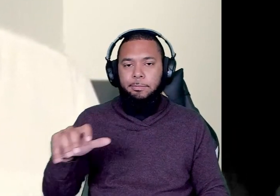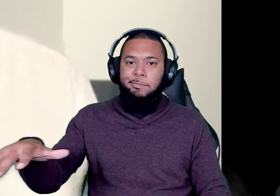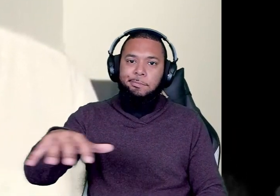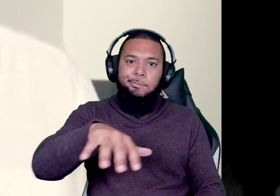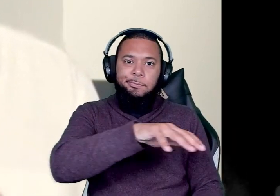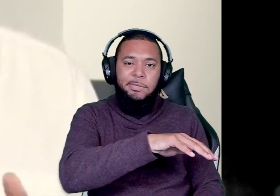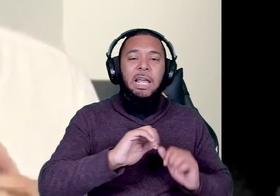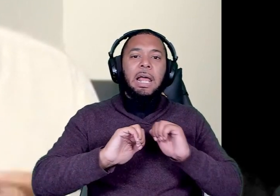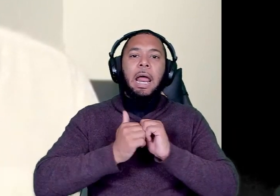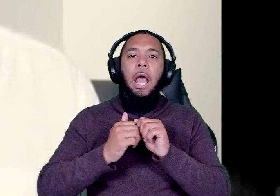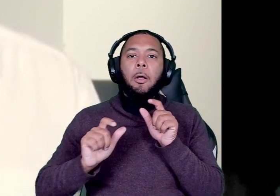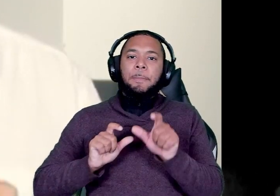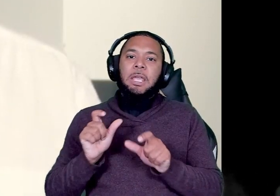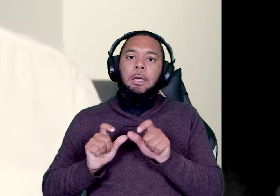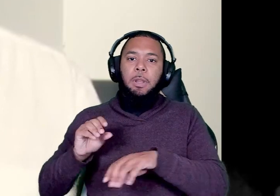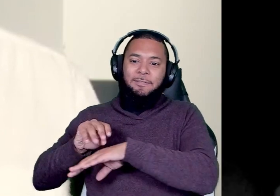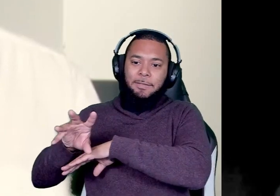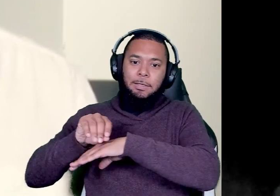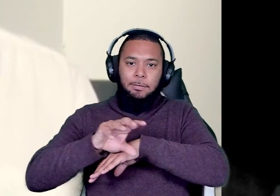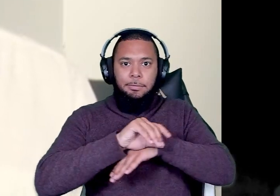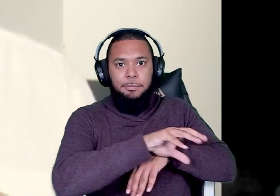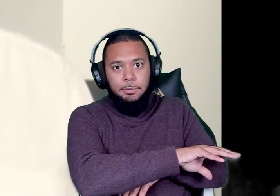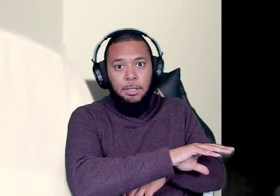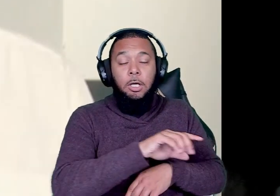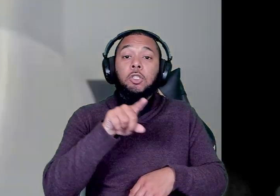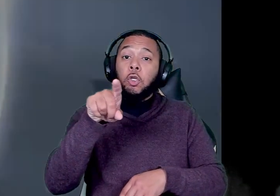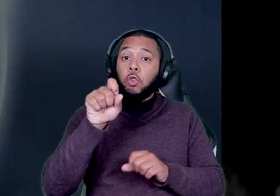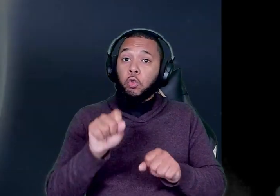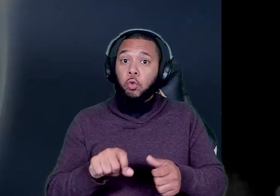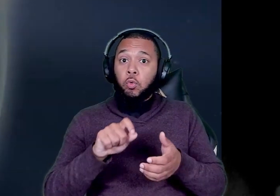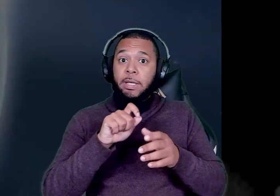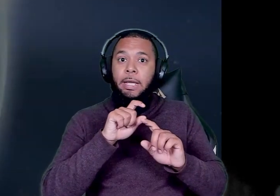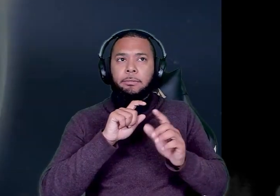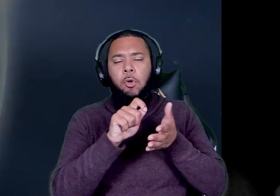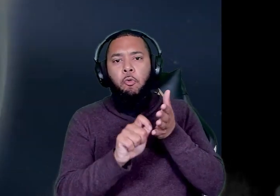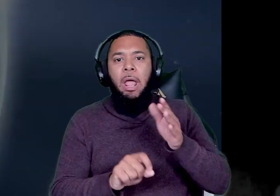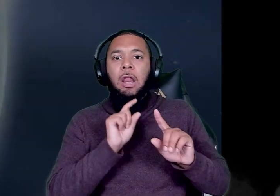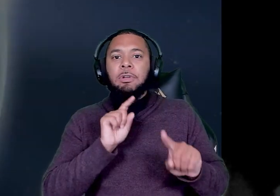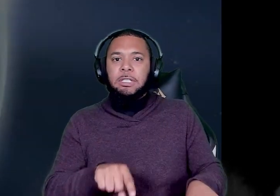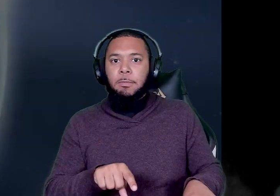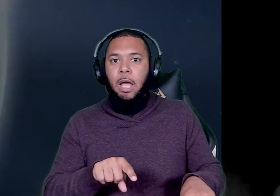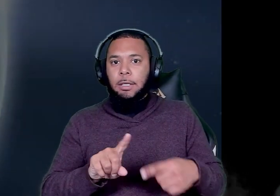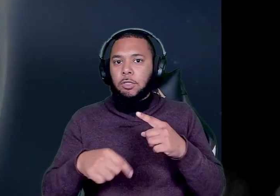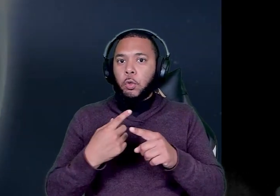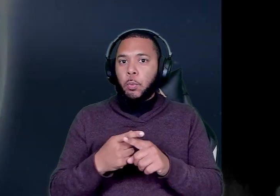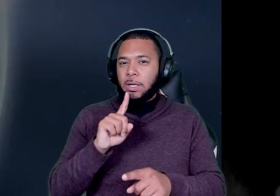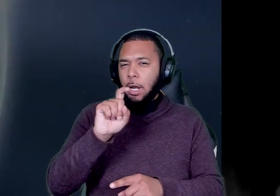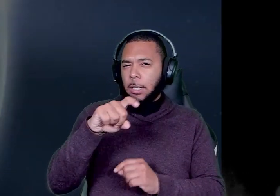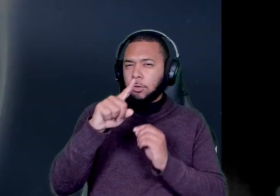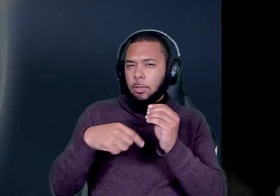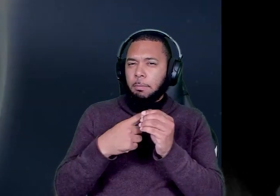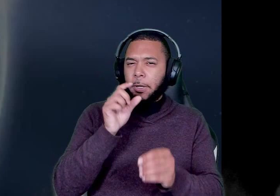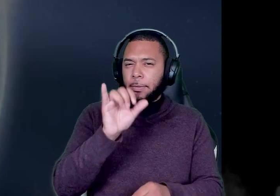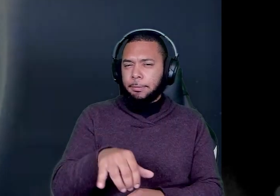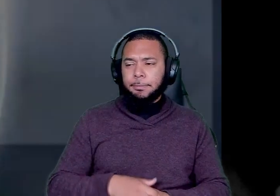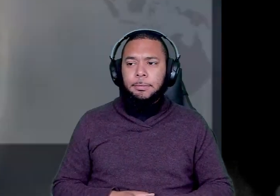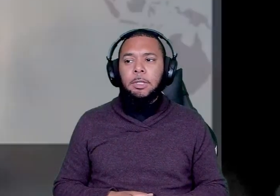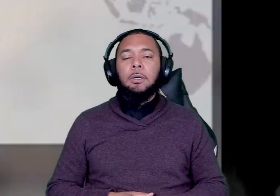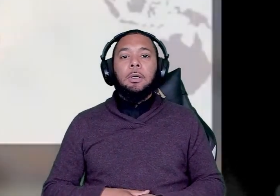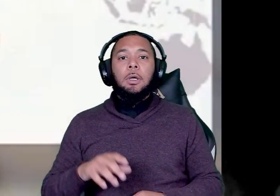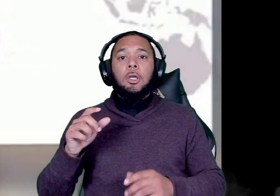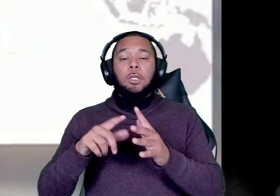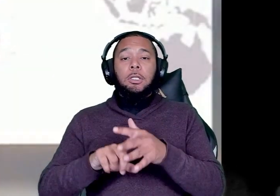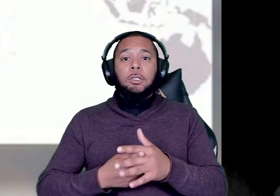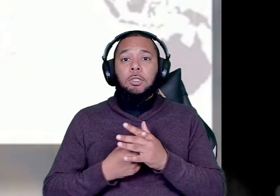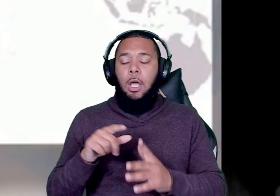that biome so that you will be able to write towards those when asked. Start with the tundra. Tundra is located at the very northern